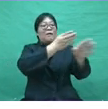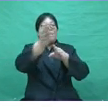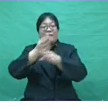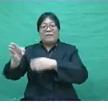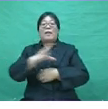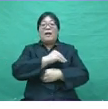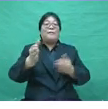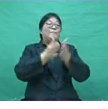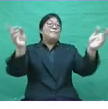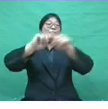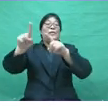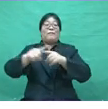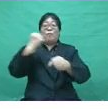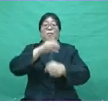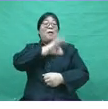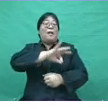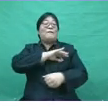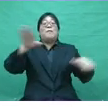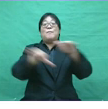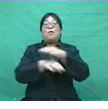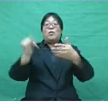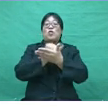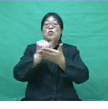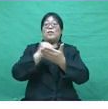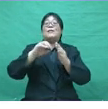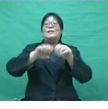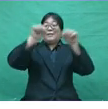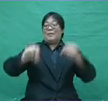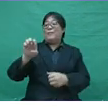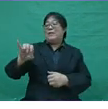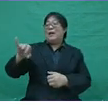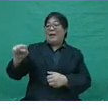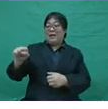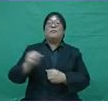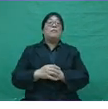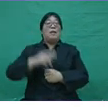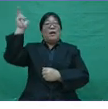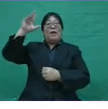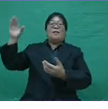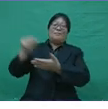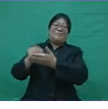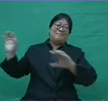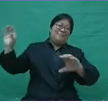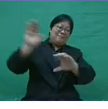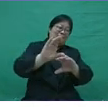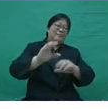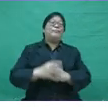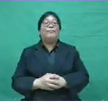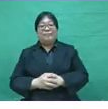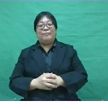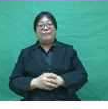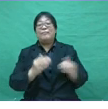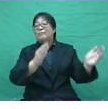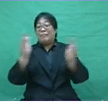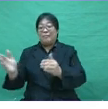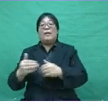unemployment benefits under the Employment Insurance System, EIS, with the funding from the government. Meanwhile, there were